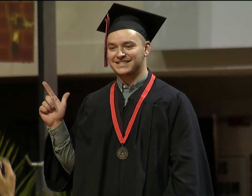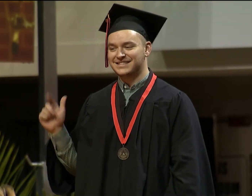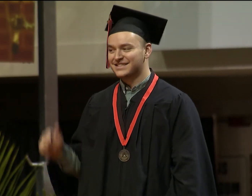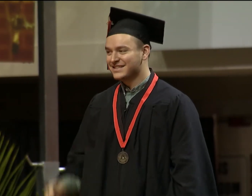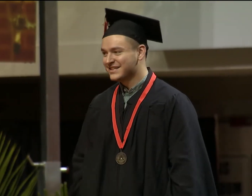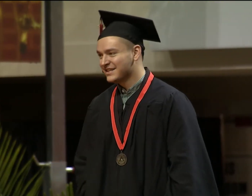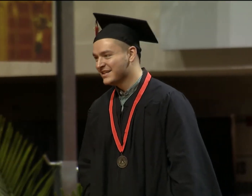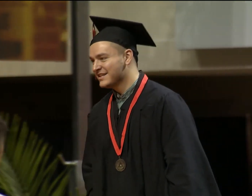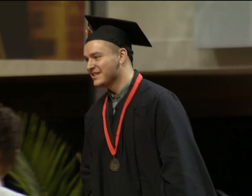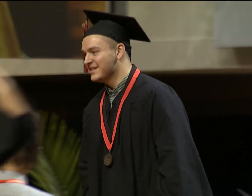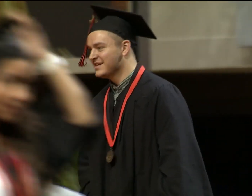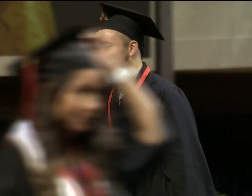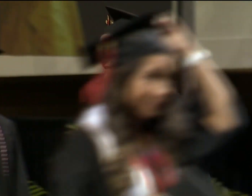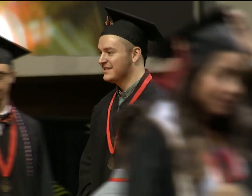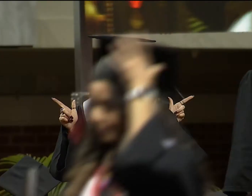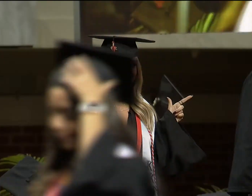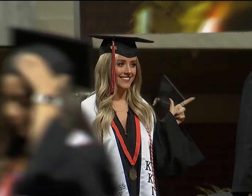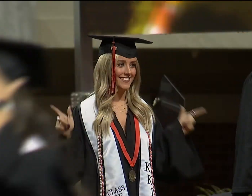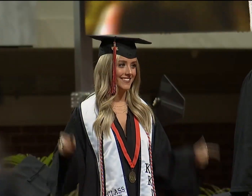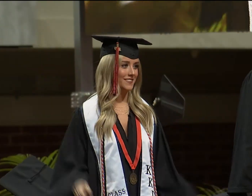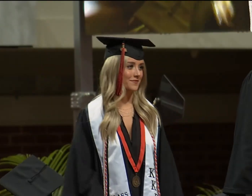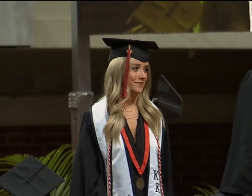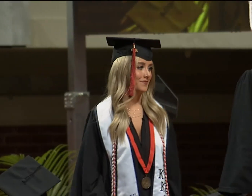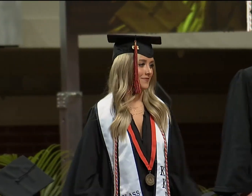John Patrick Skillstead.